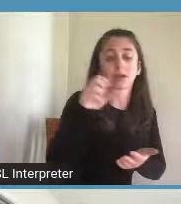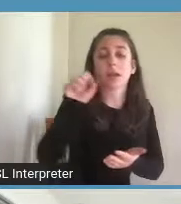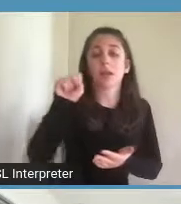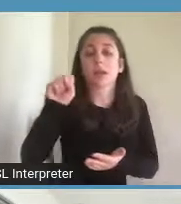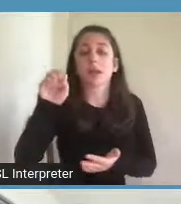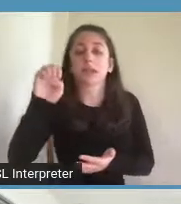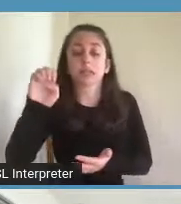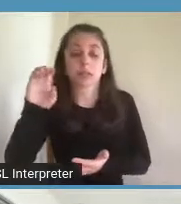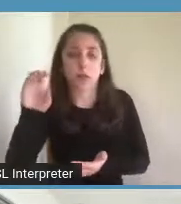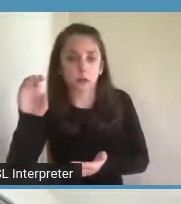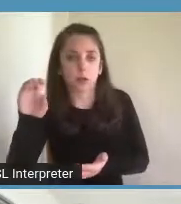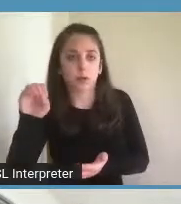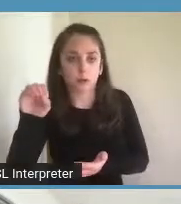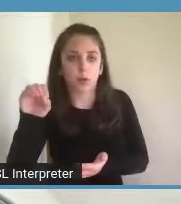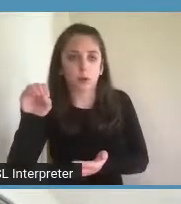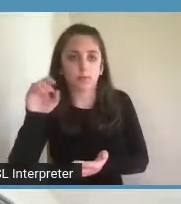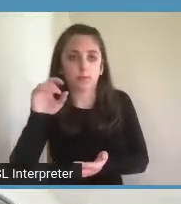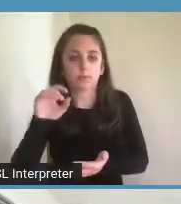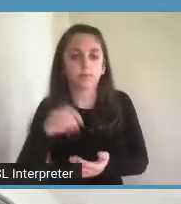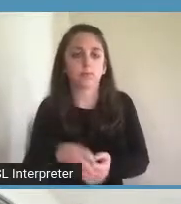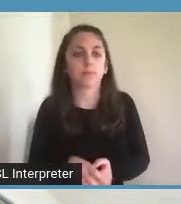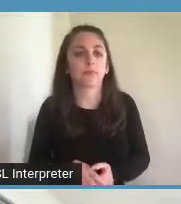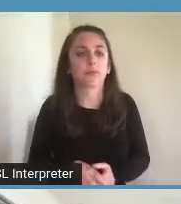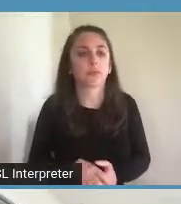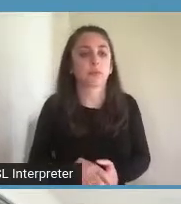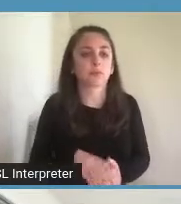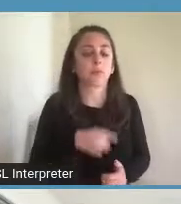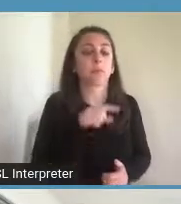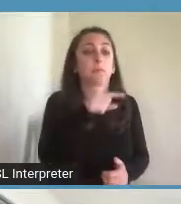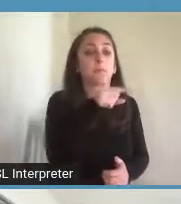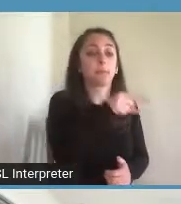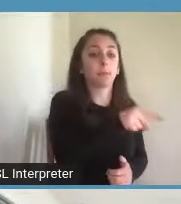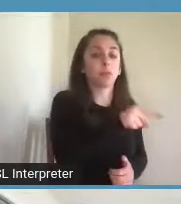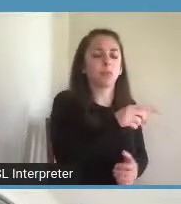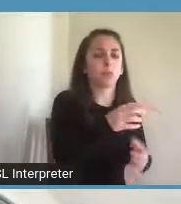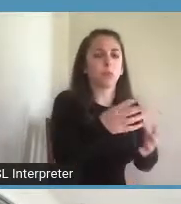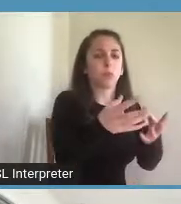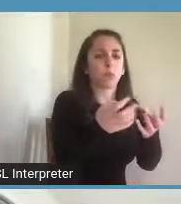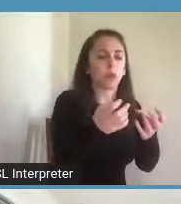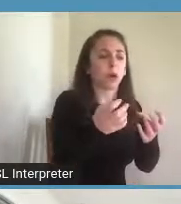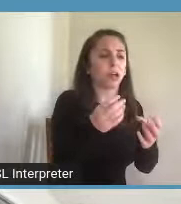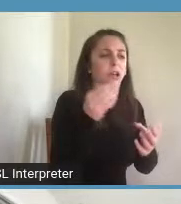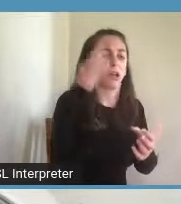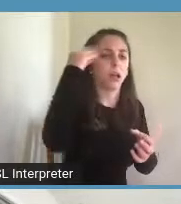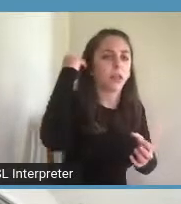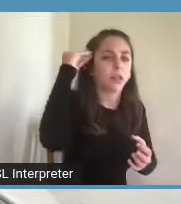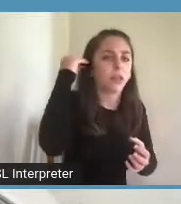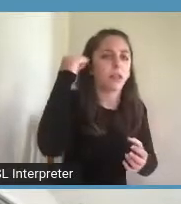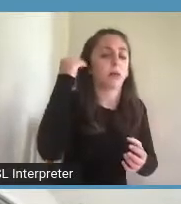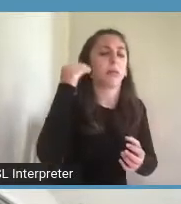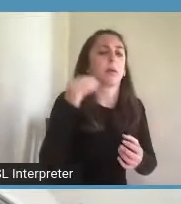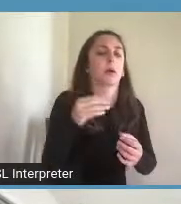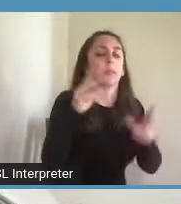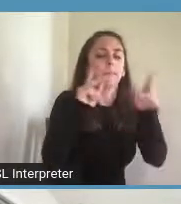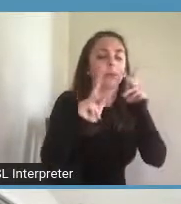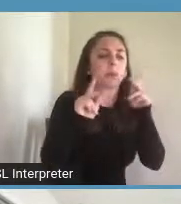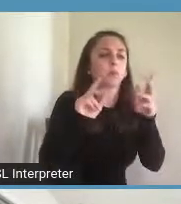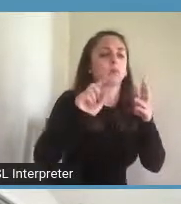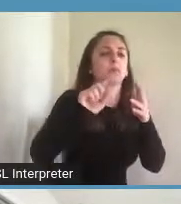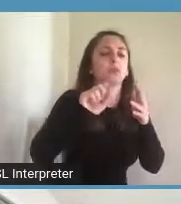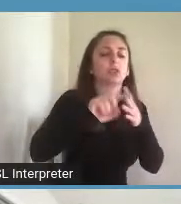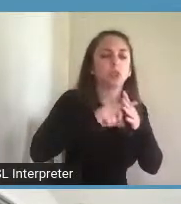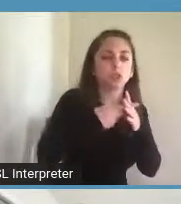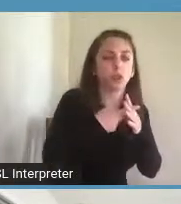optimization. And when you're looking at your landing pages, you want to be thinking about, where do I want people to be landing, and how can I